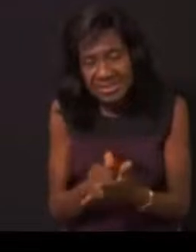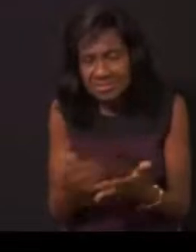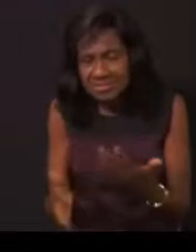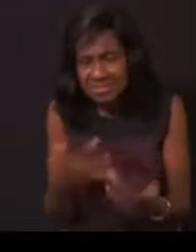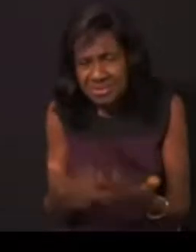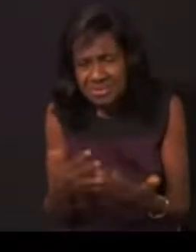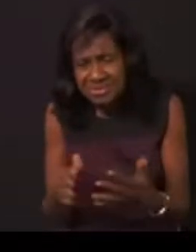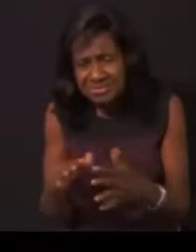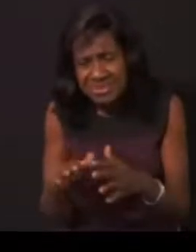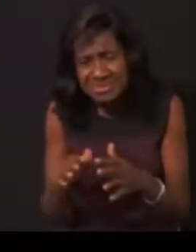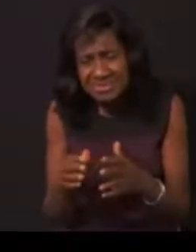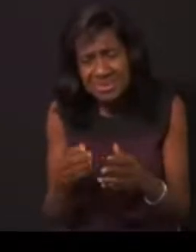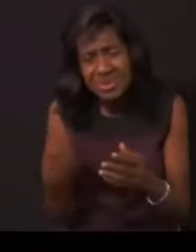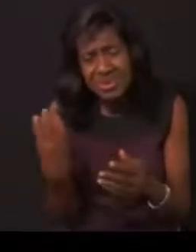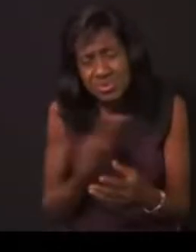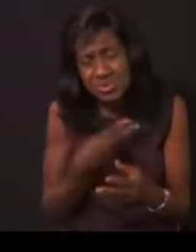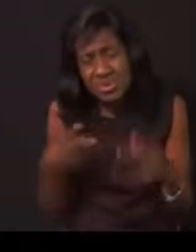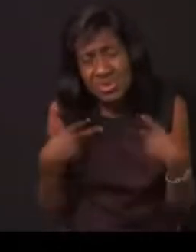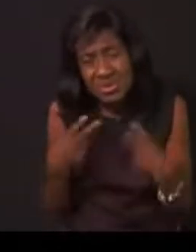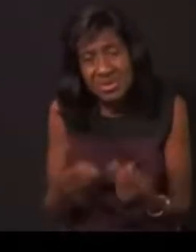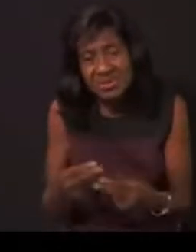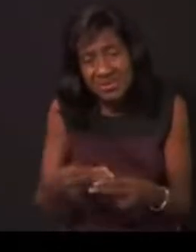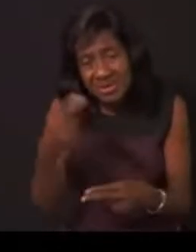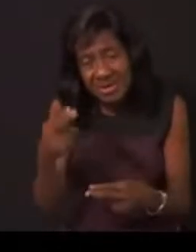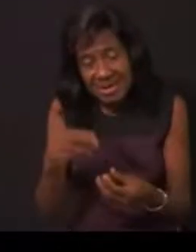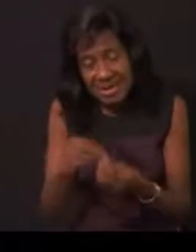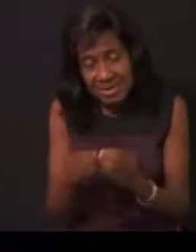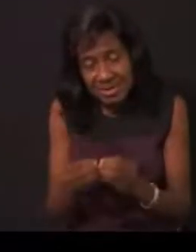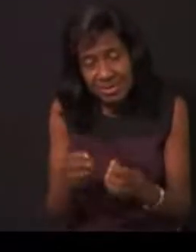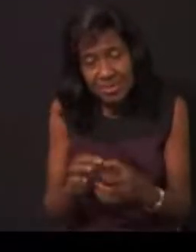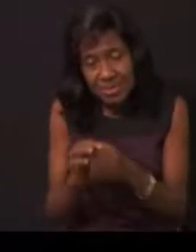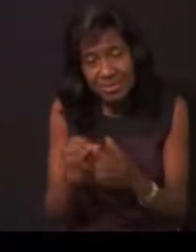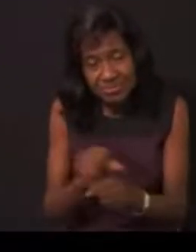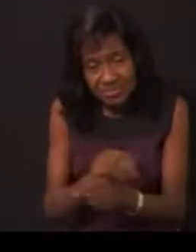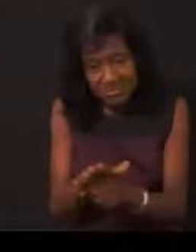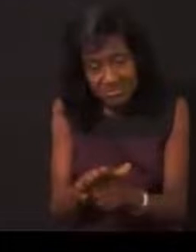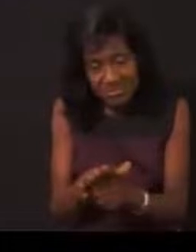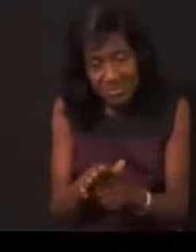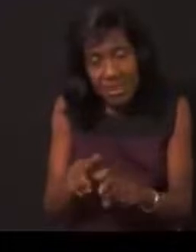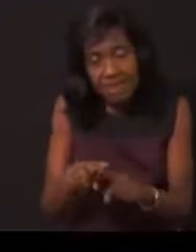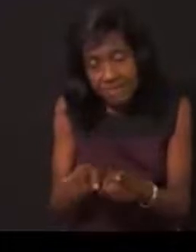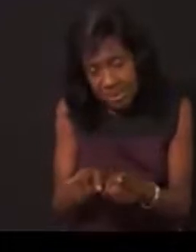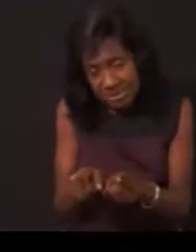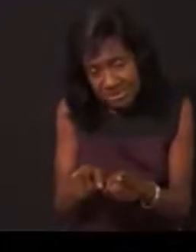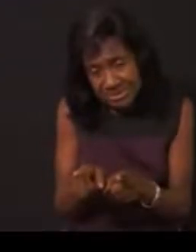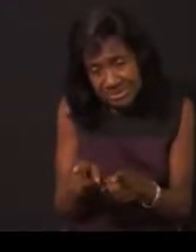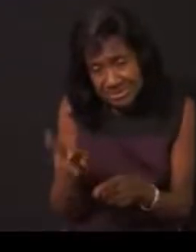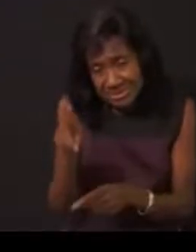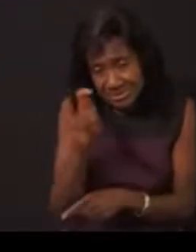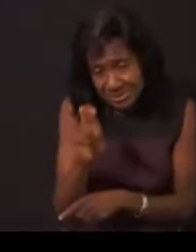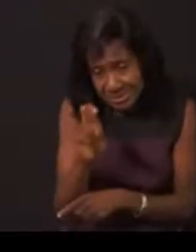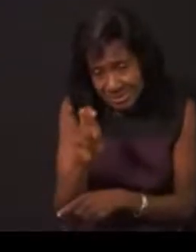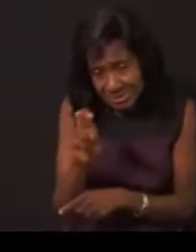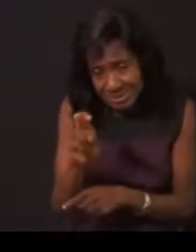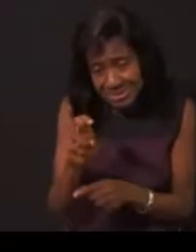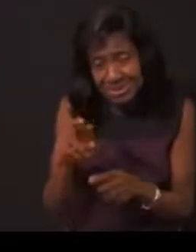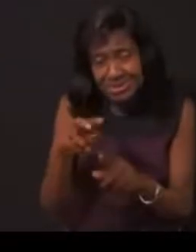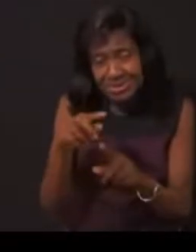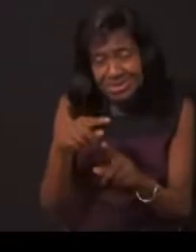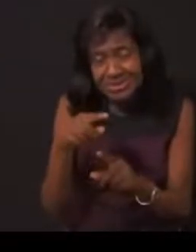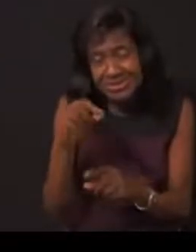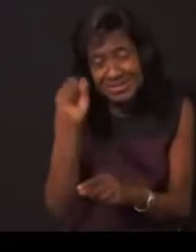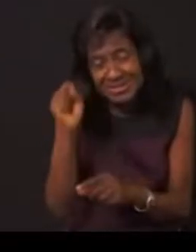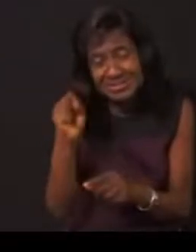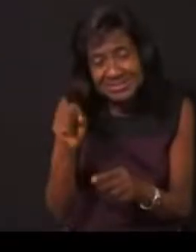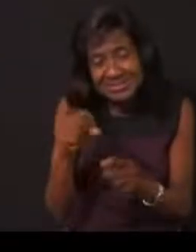of infections, we are not going to have and I'm crossing my fingers a bit, but obviously I think